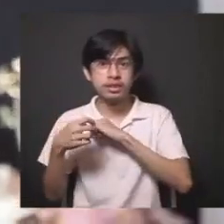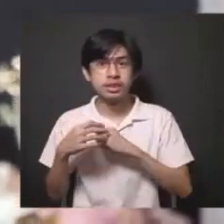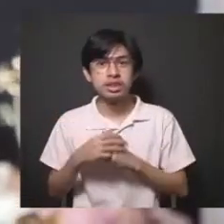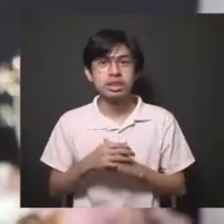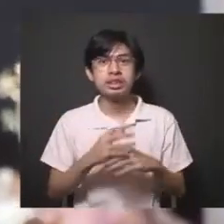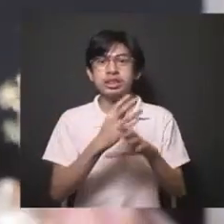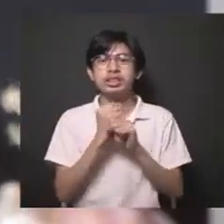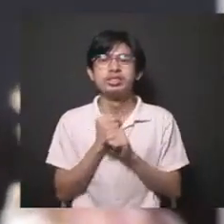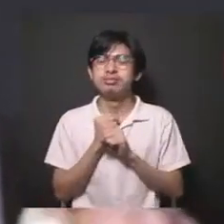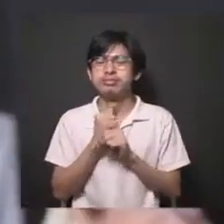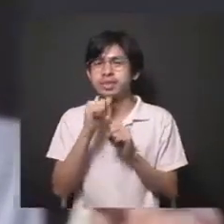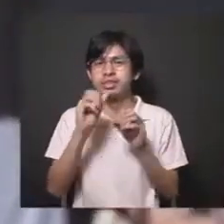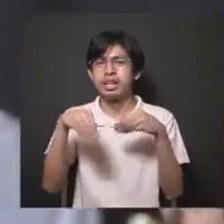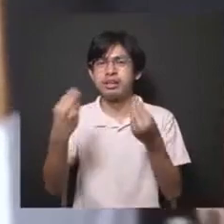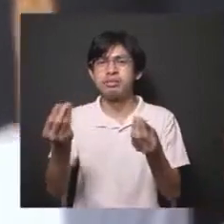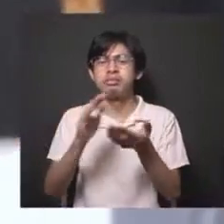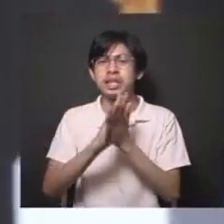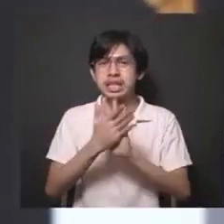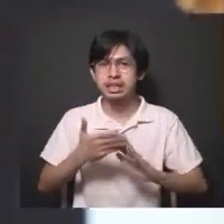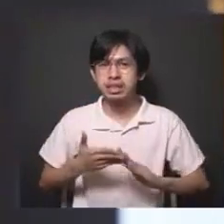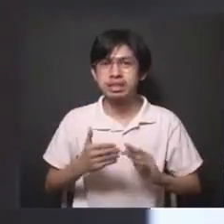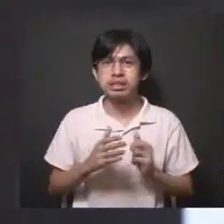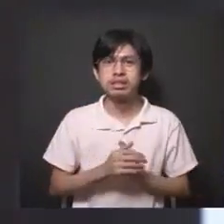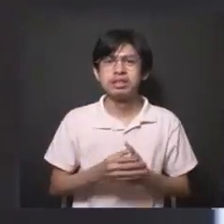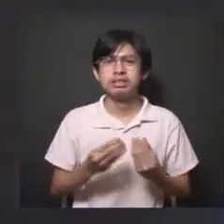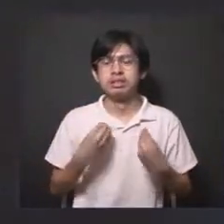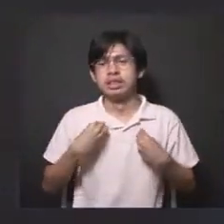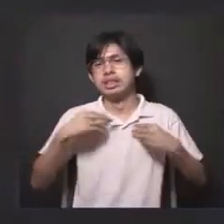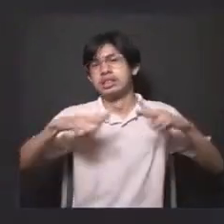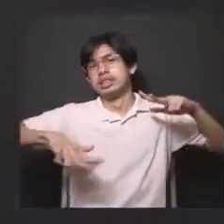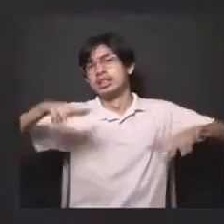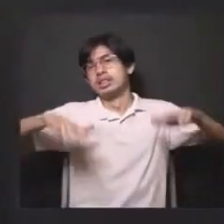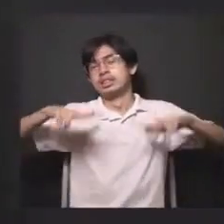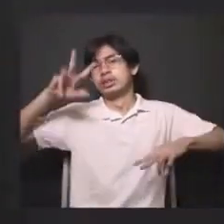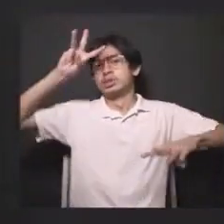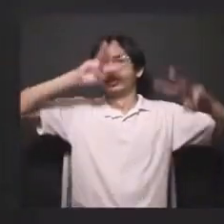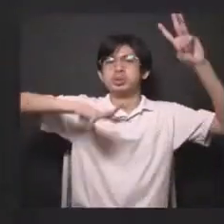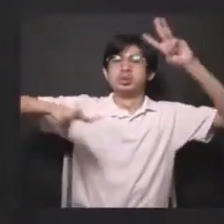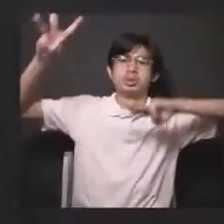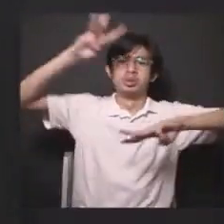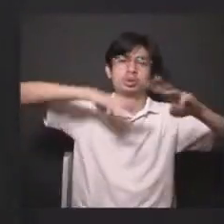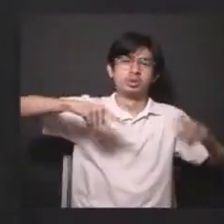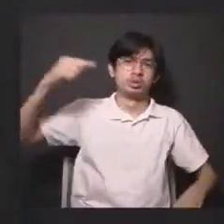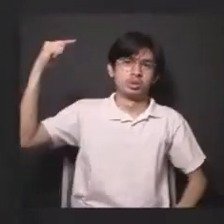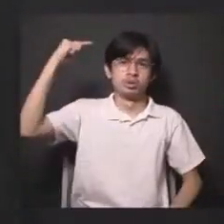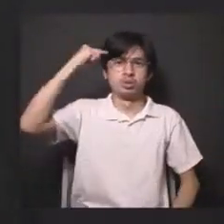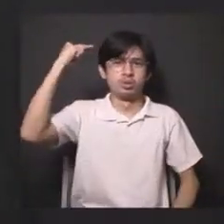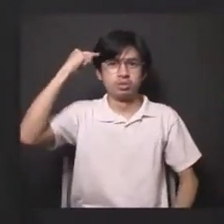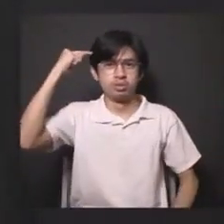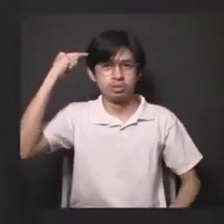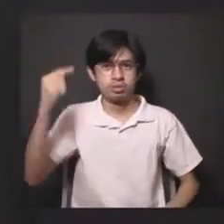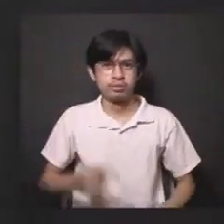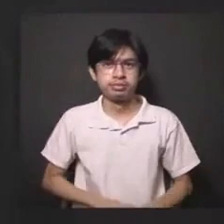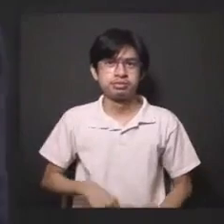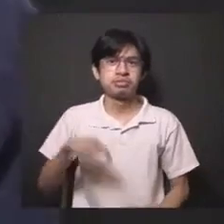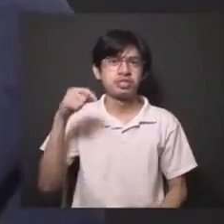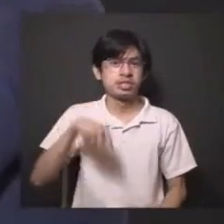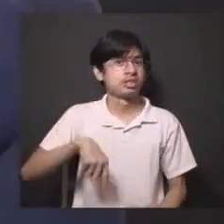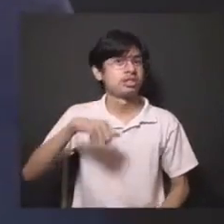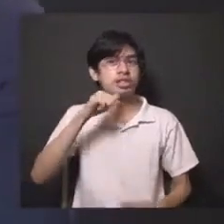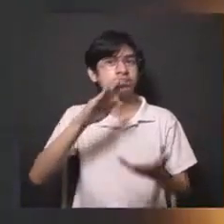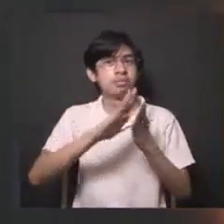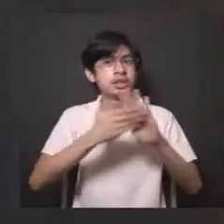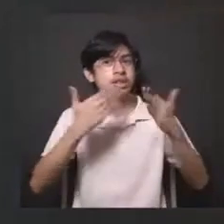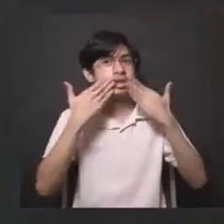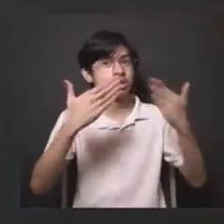It will give you anxiety. Instead of being grateful, you become fearful, just like the brothers. That's what's happening here. They're not able